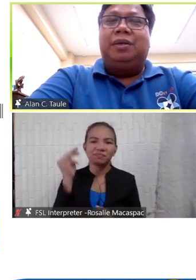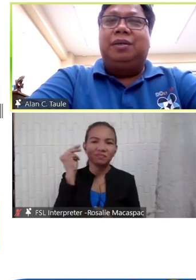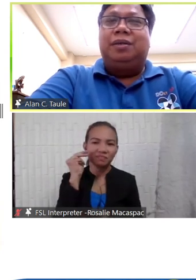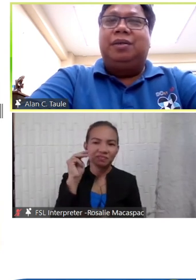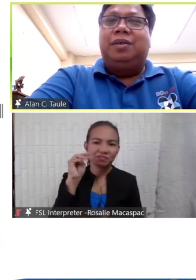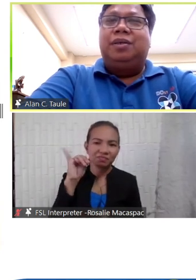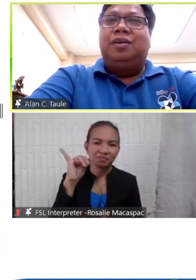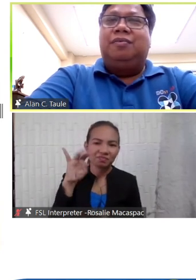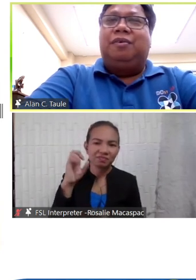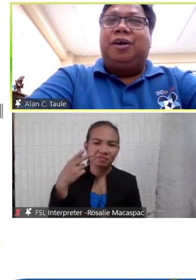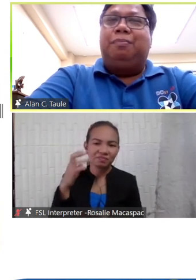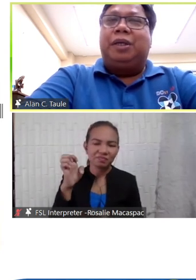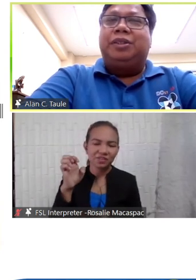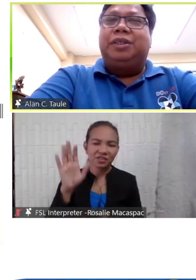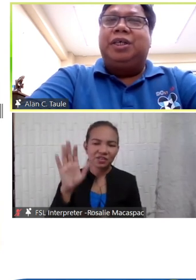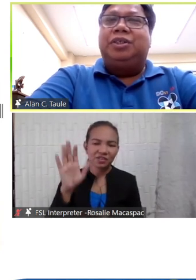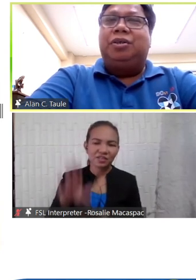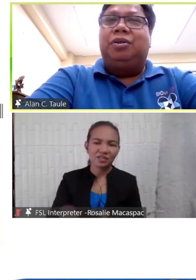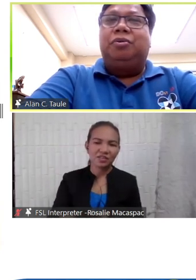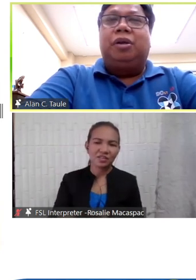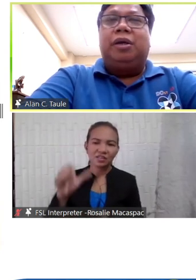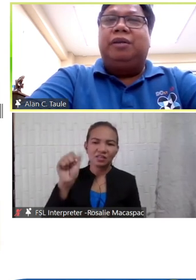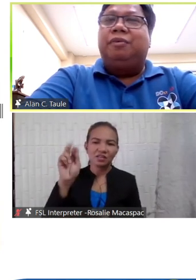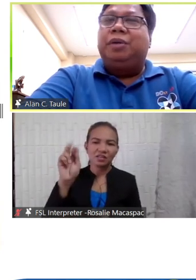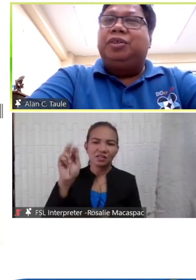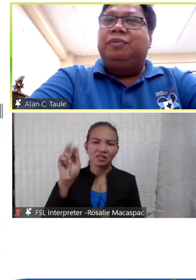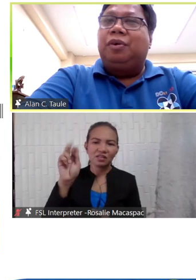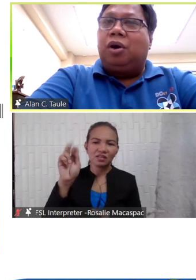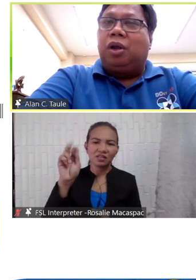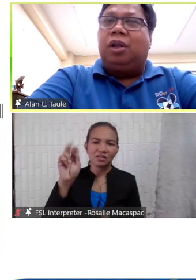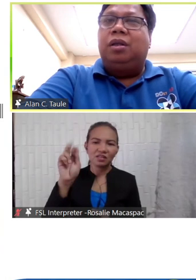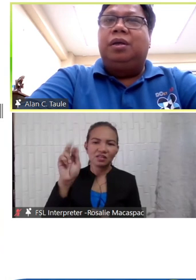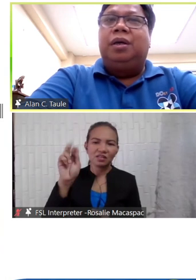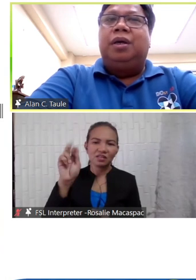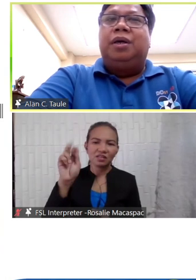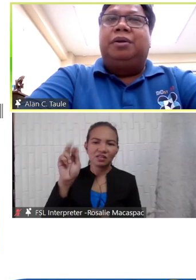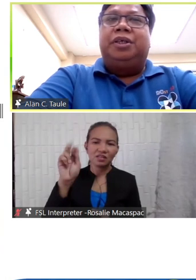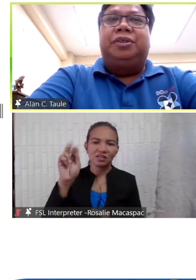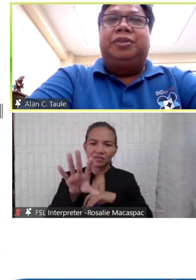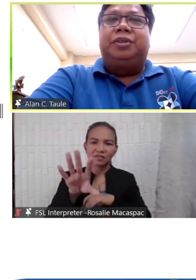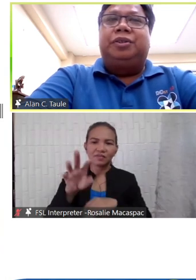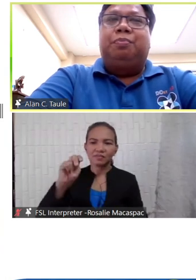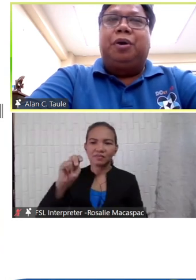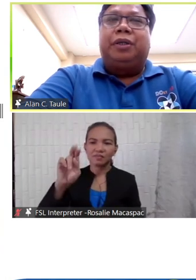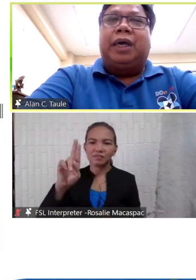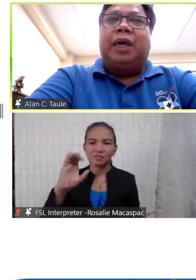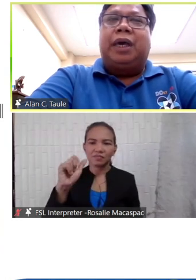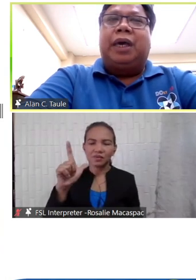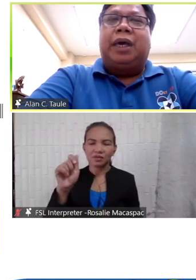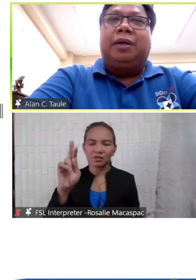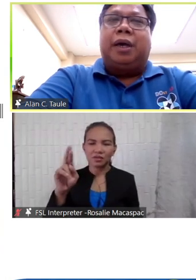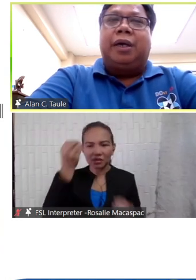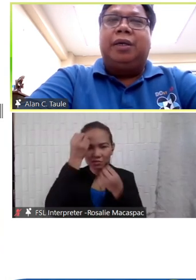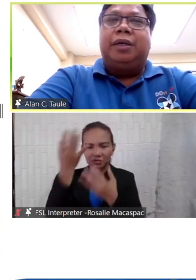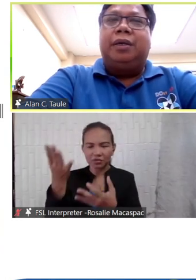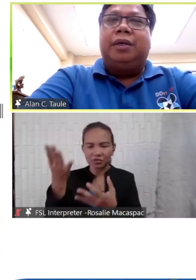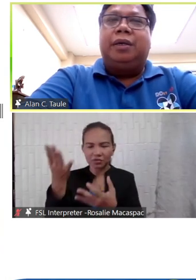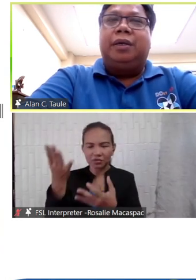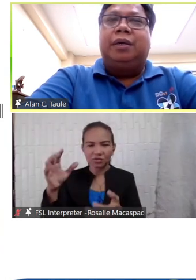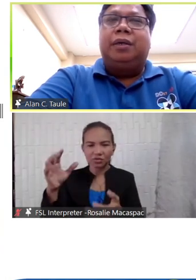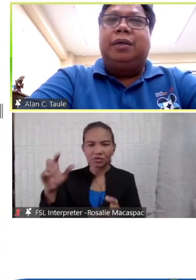Arispe for her presentation on Nuclear Information for All, research support at